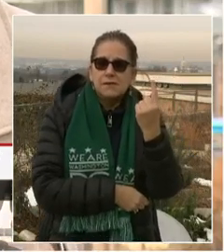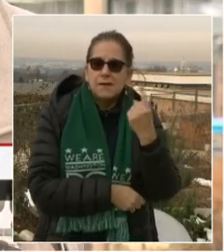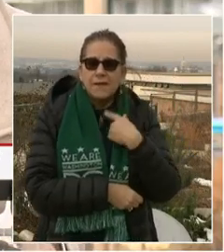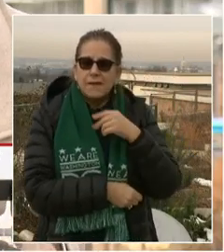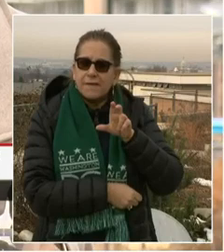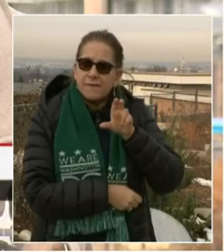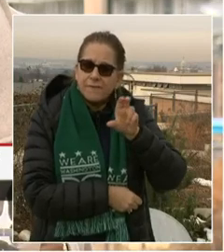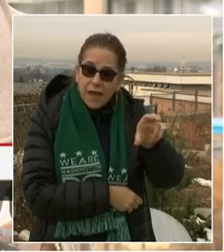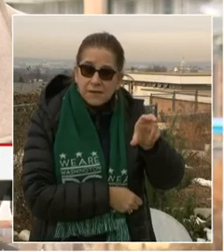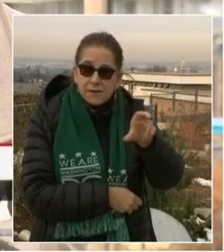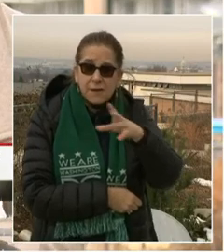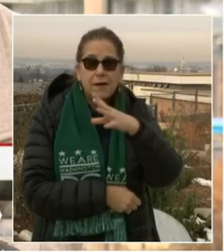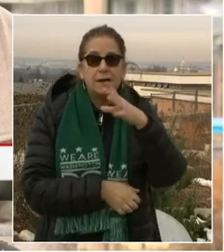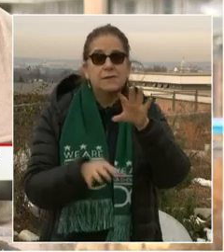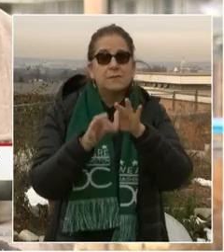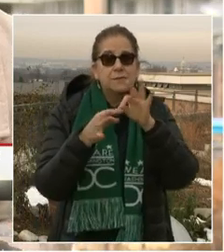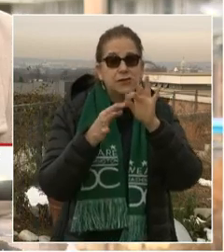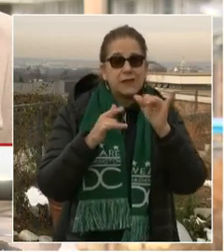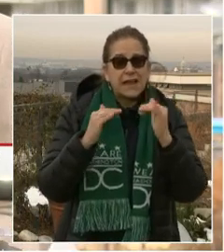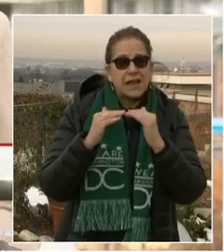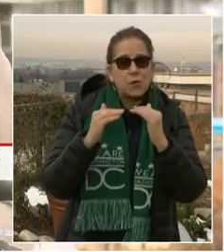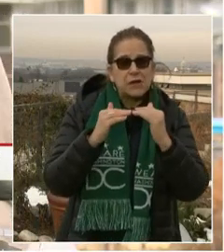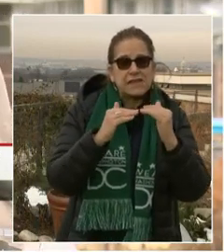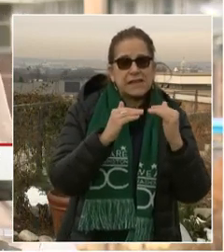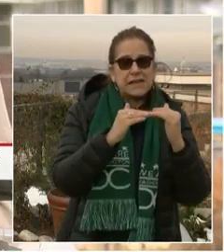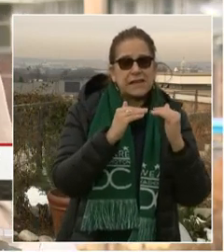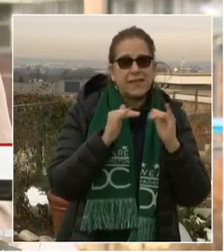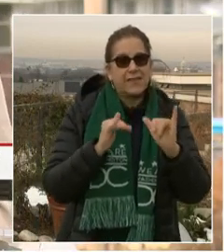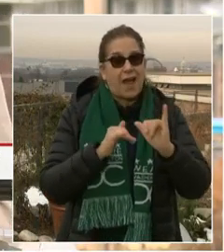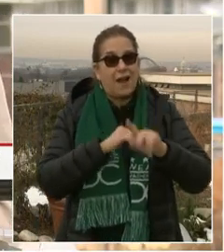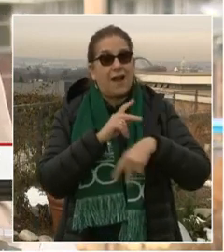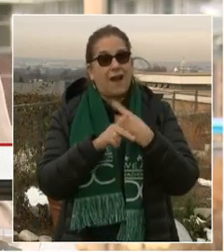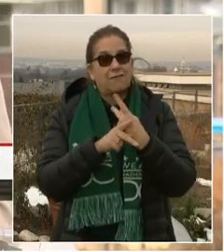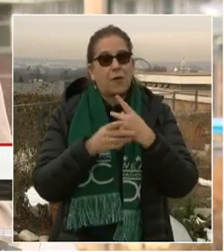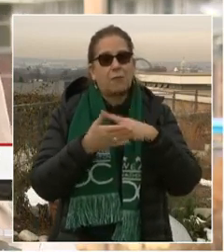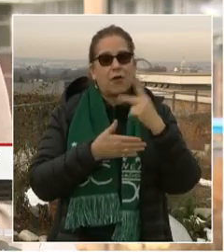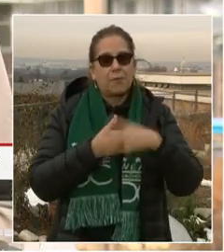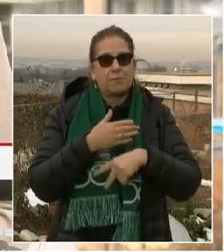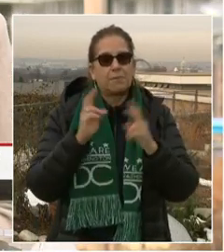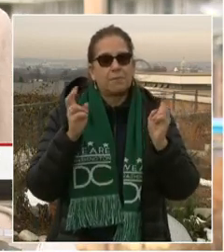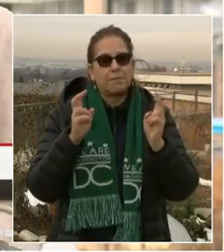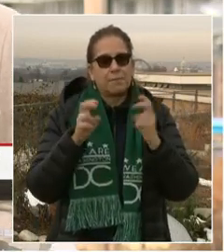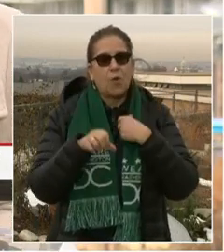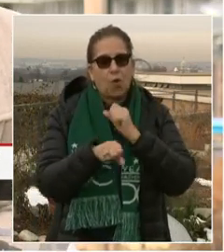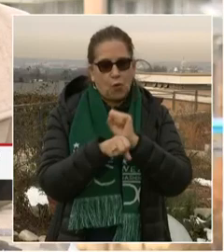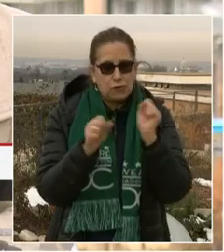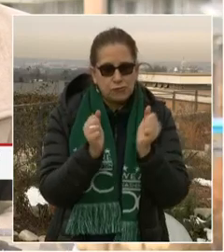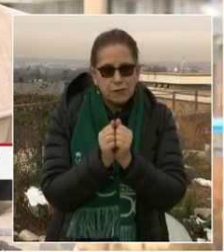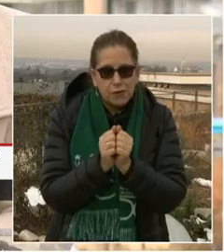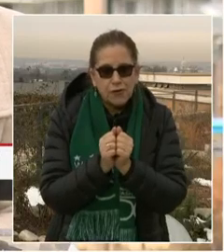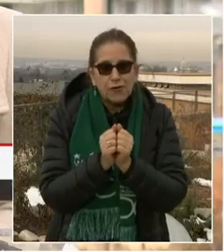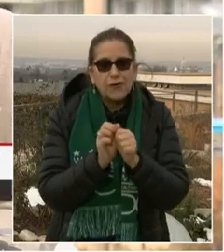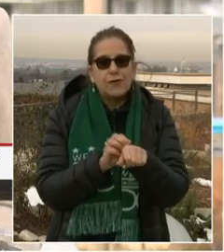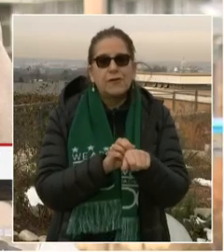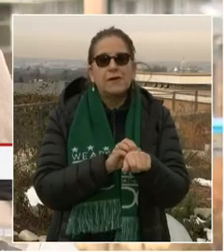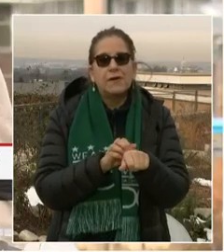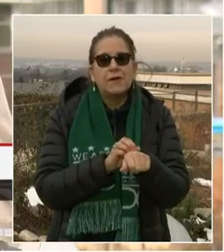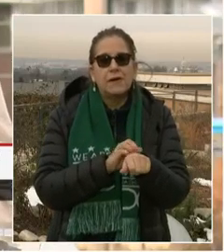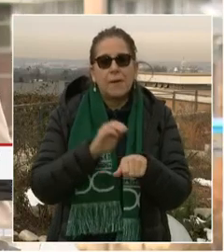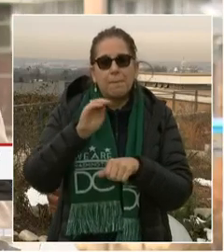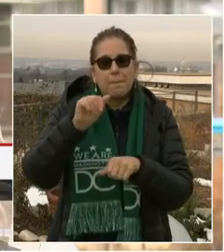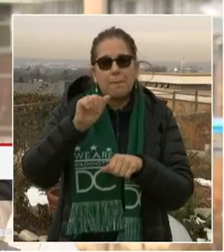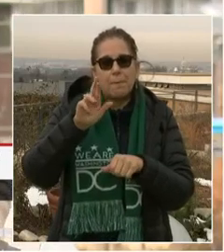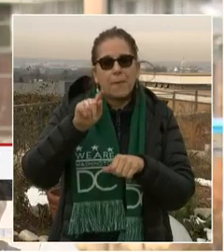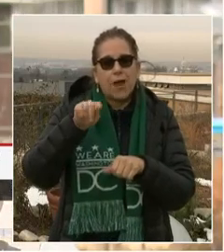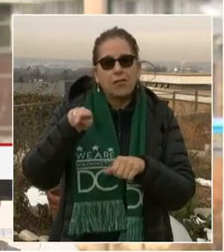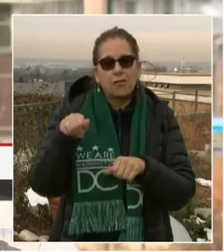We continue to work together, and we know that partners like Martha's Table are critical in our success. And I want to take a point